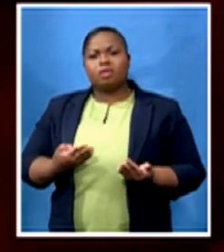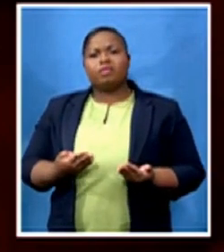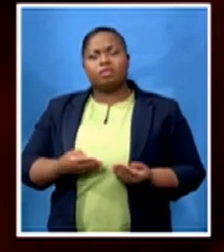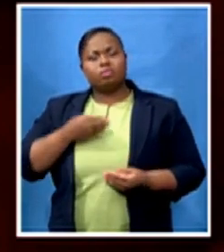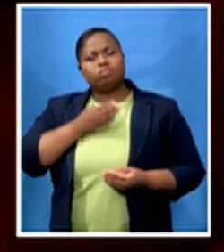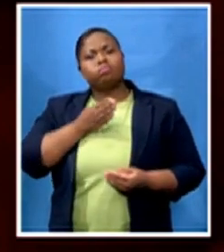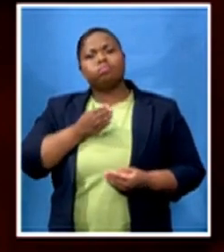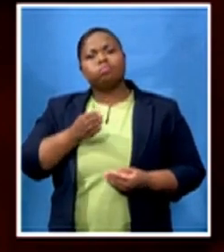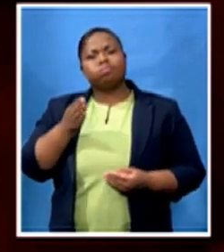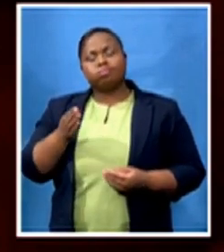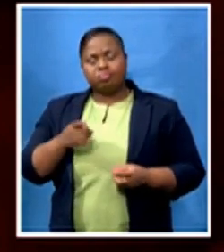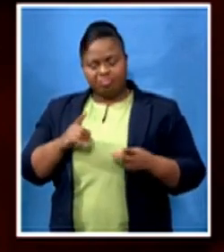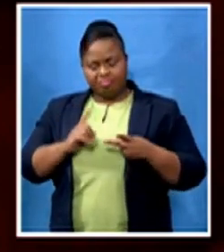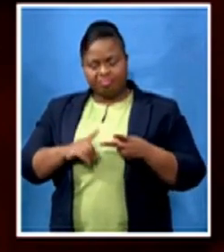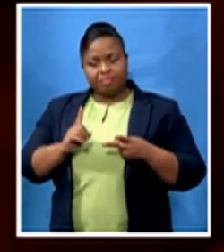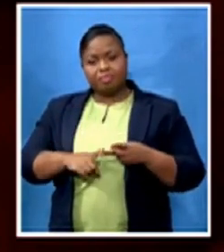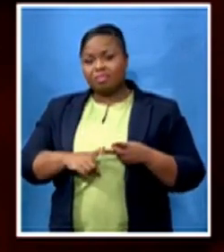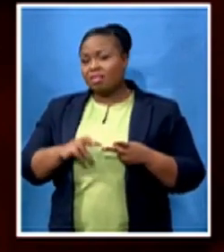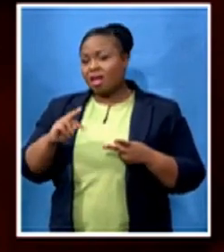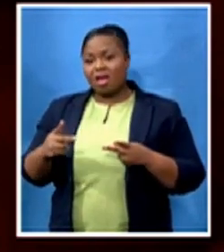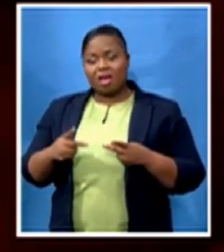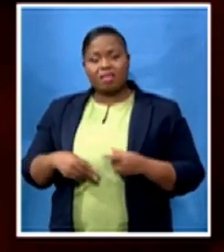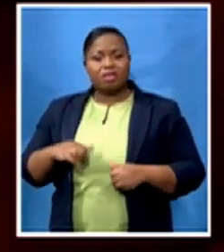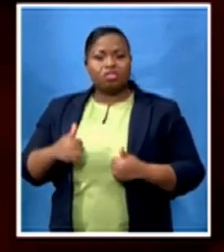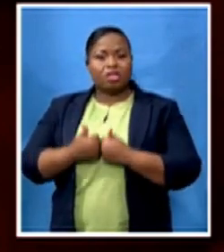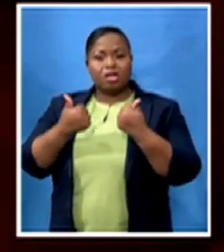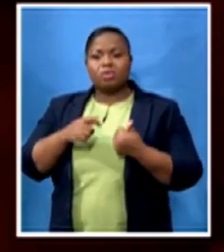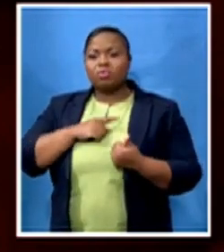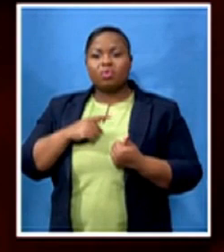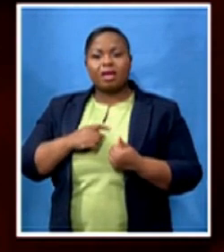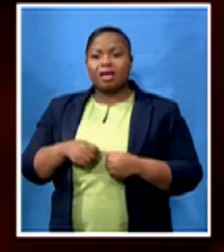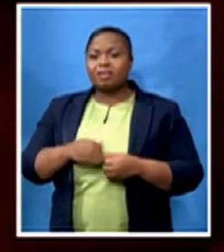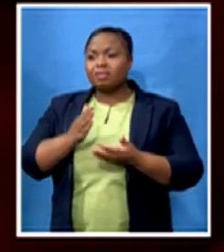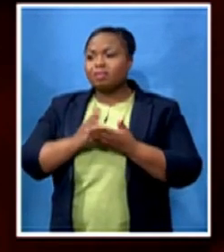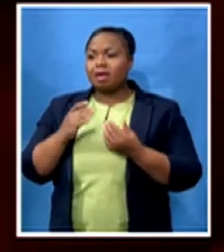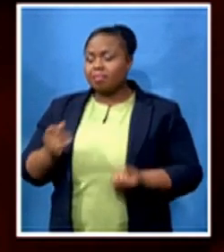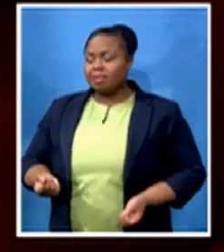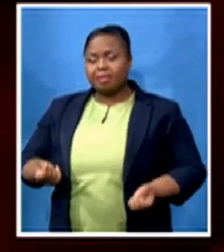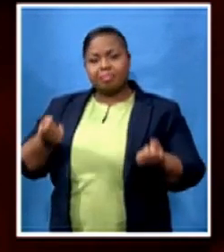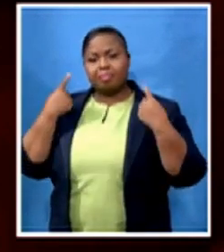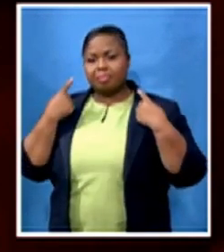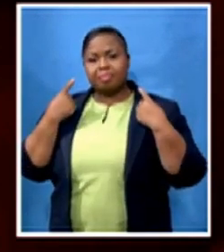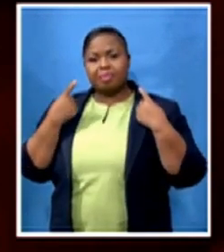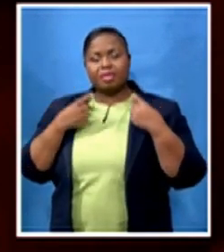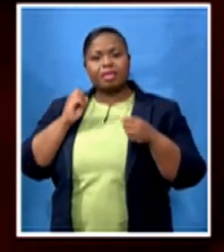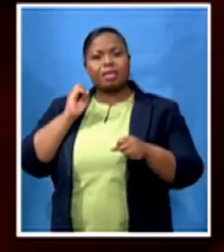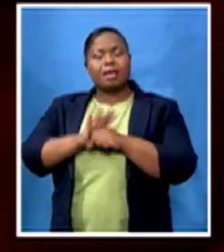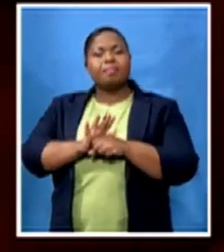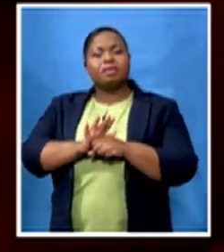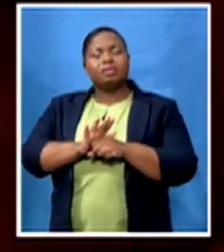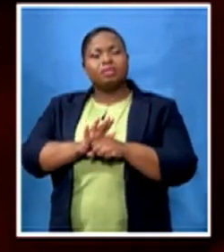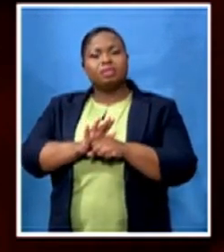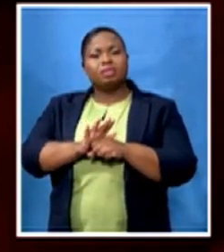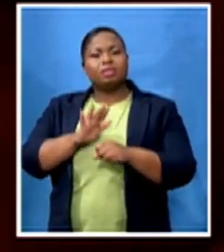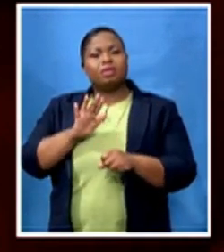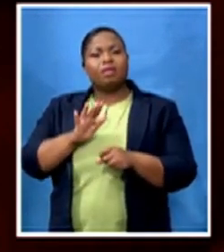not understanding the implications and the impact of inability to access some